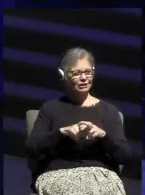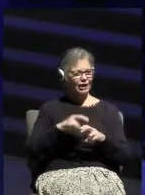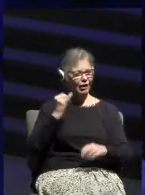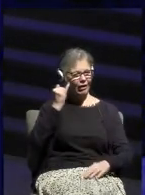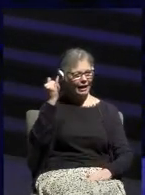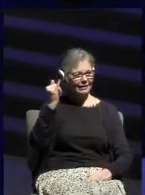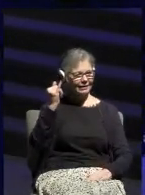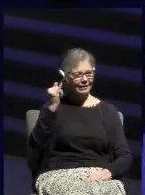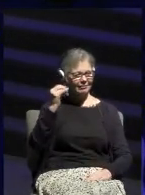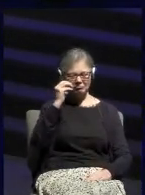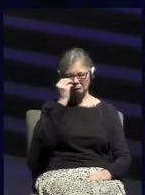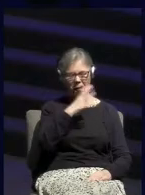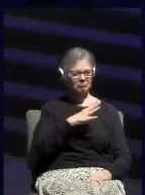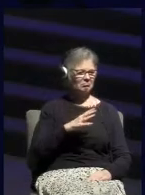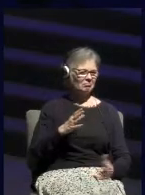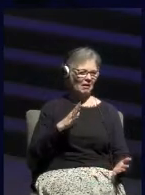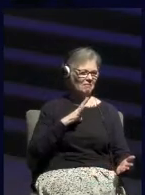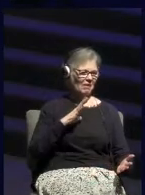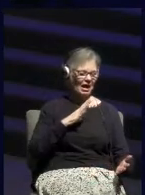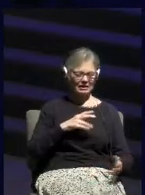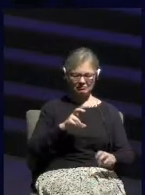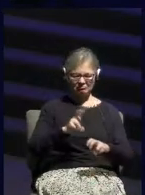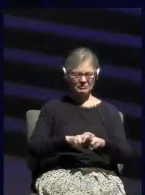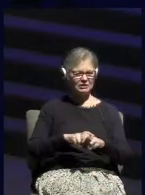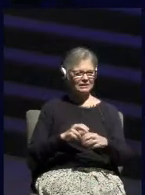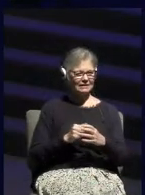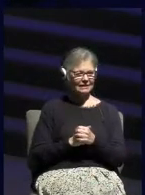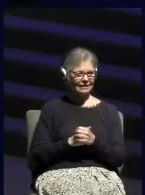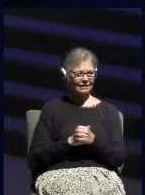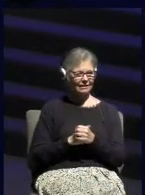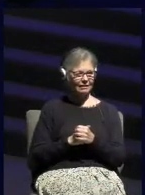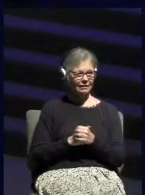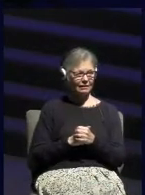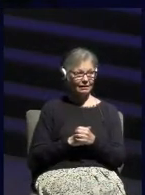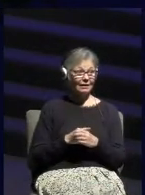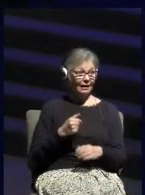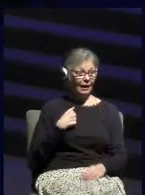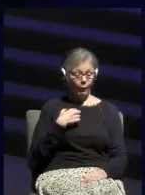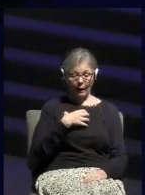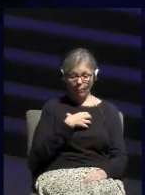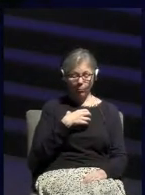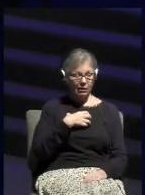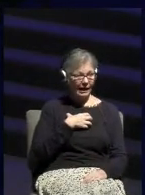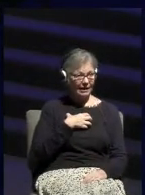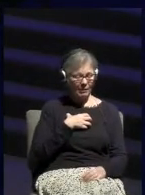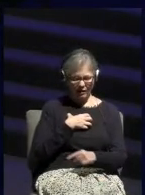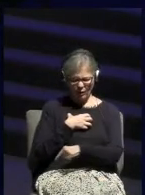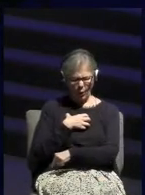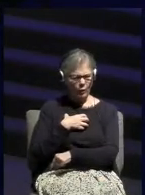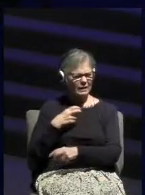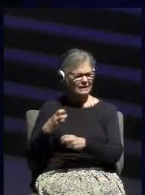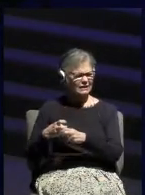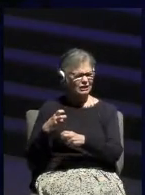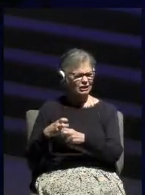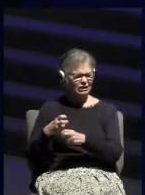don't even consider it. Now, we even complain about it sometimes.